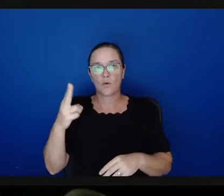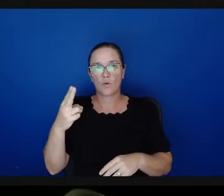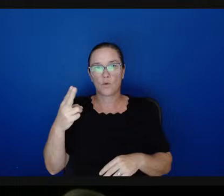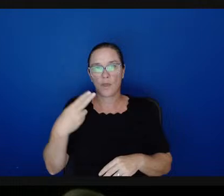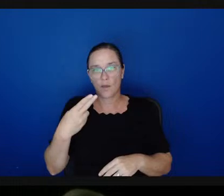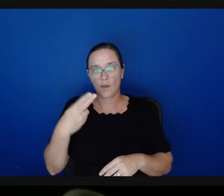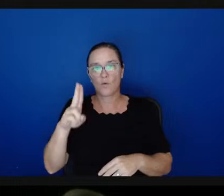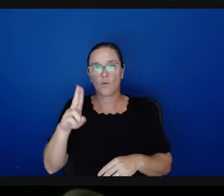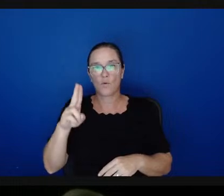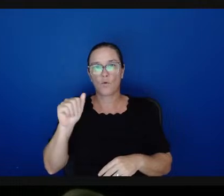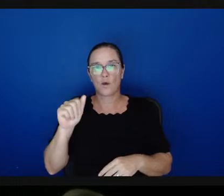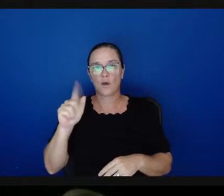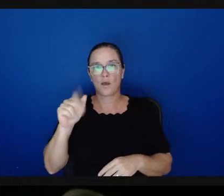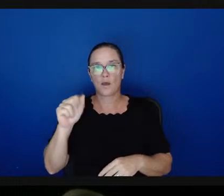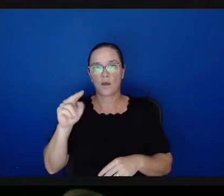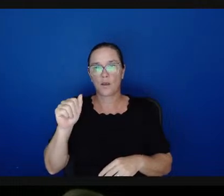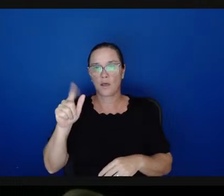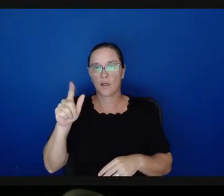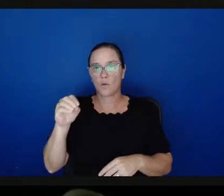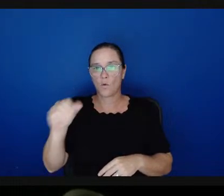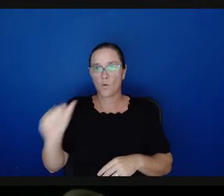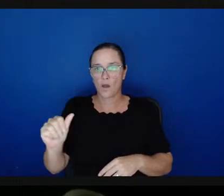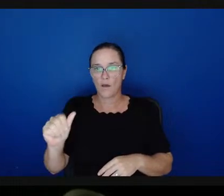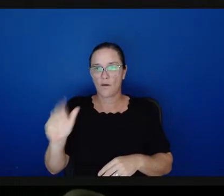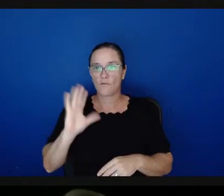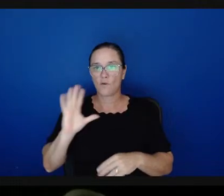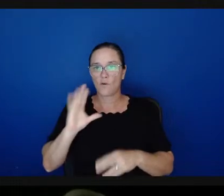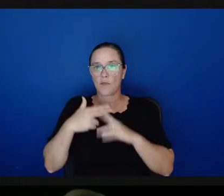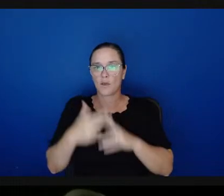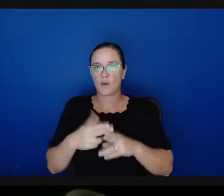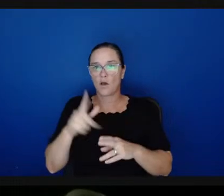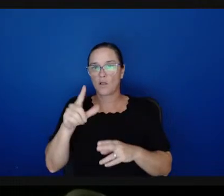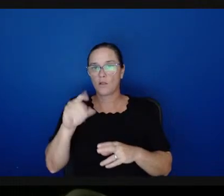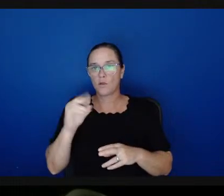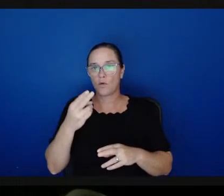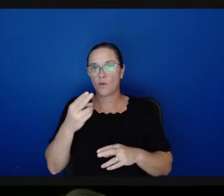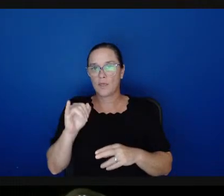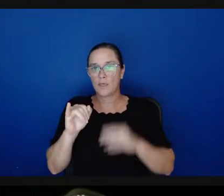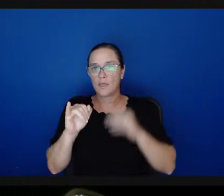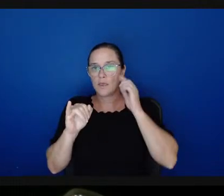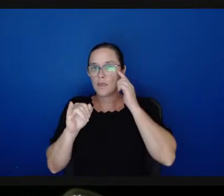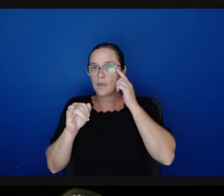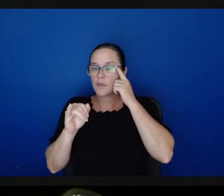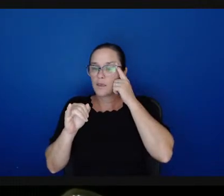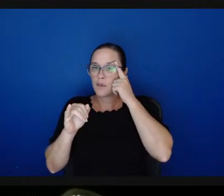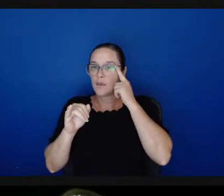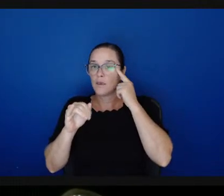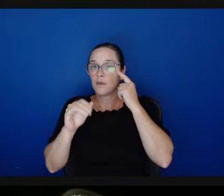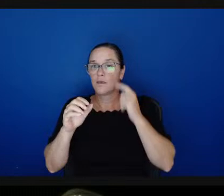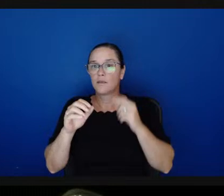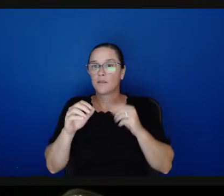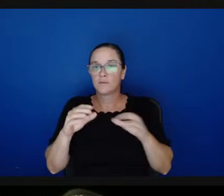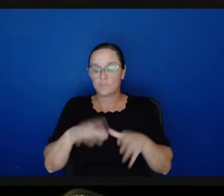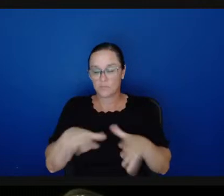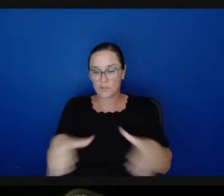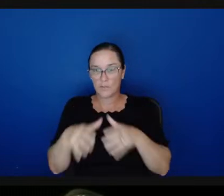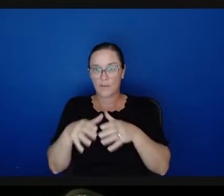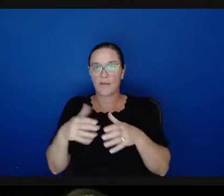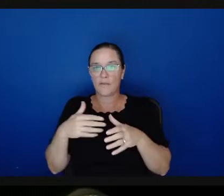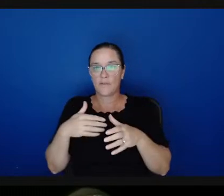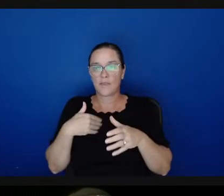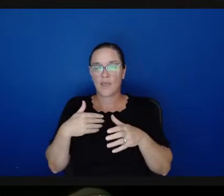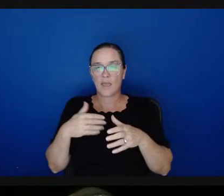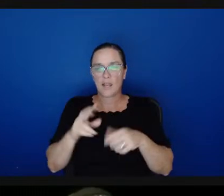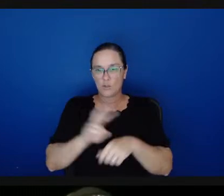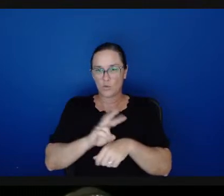as Lo'ihi Seamount. And they note that there was a period of seismic unrest around 2 o'clock